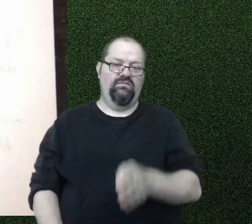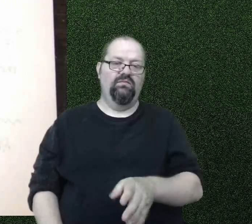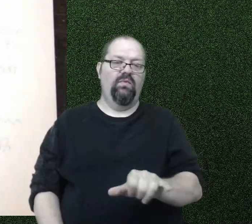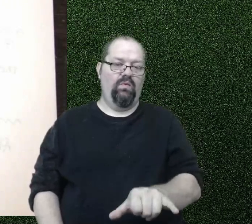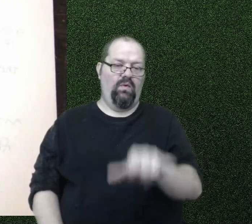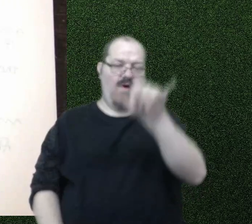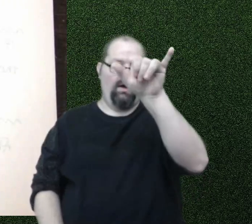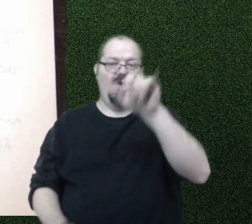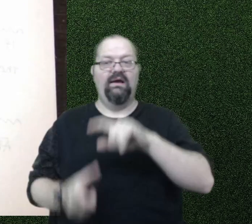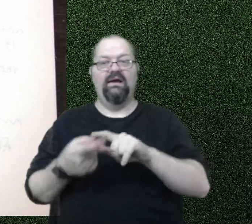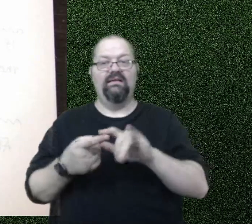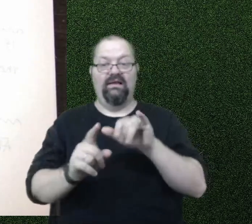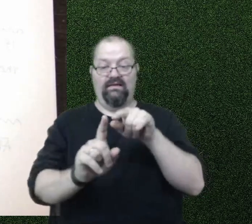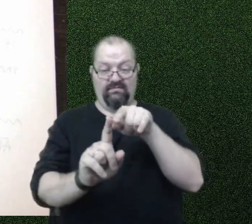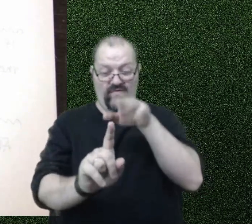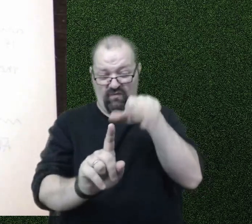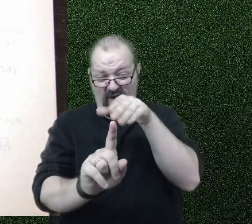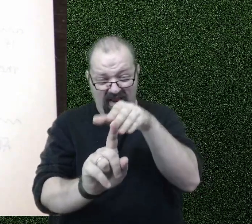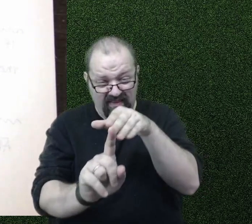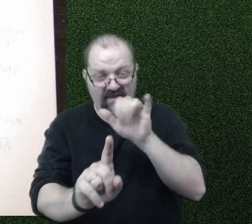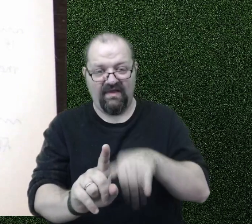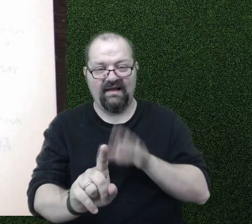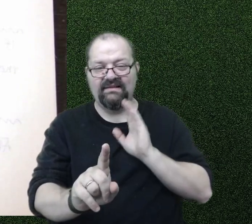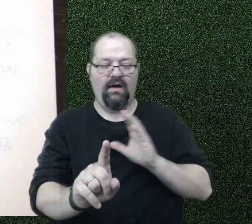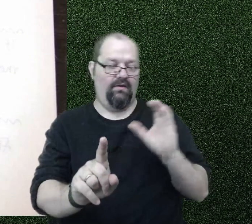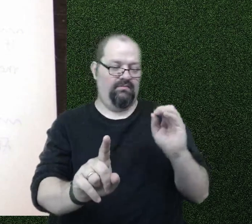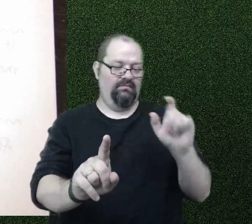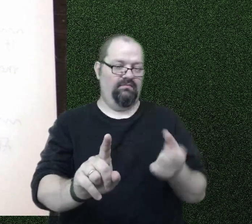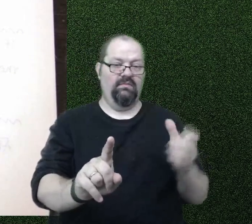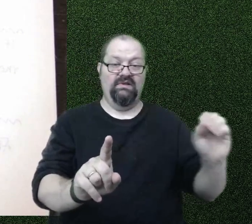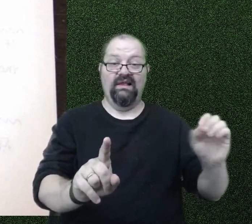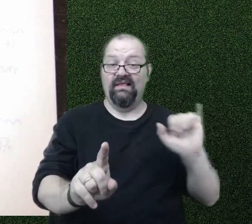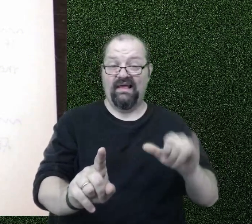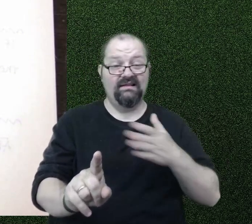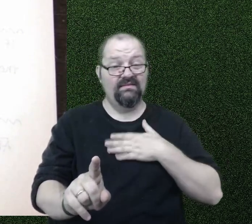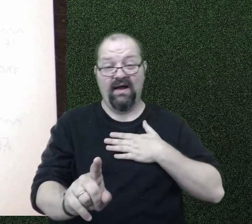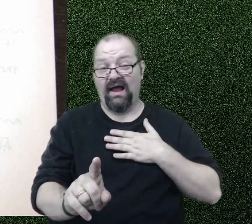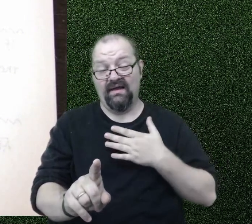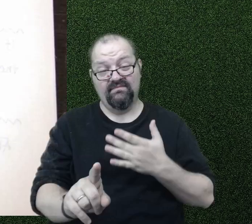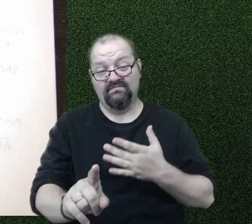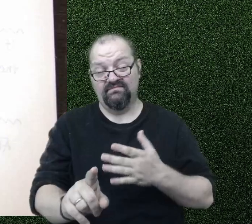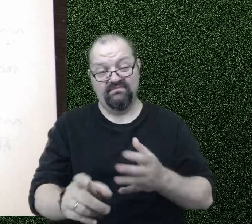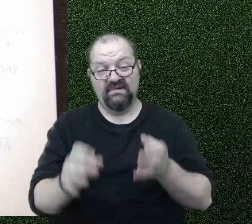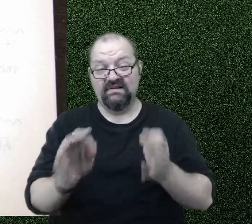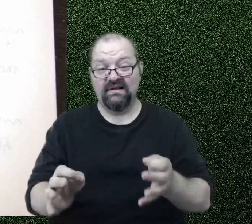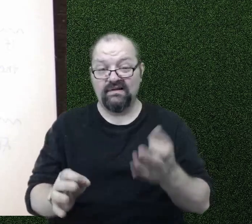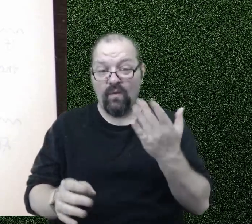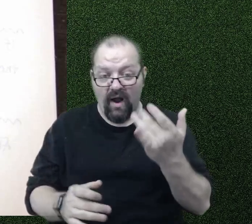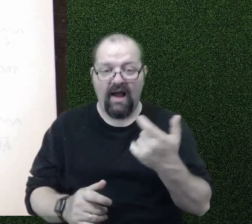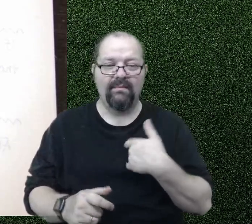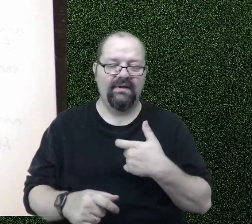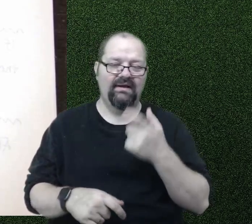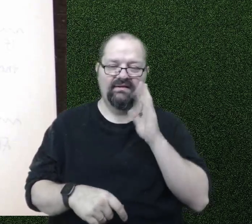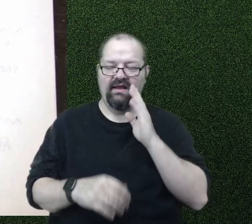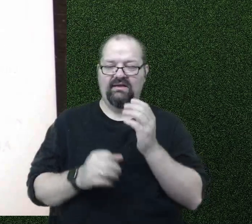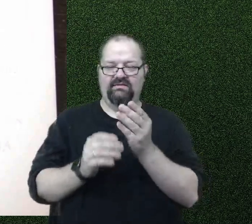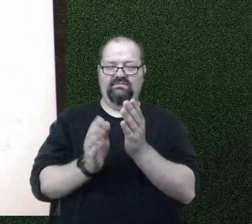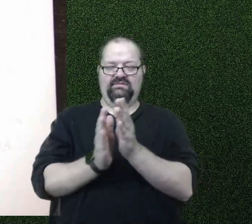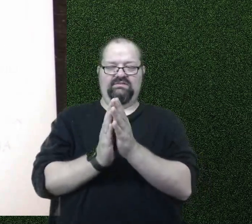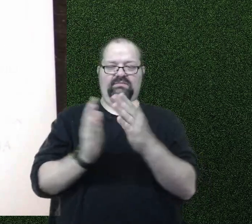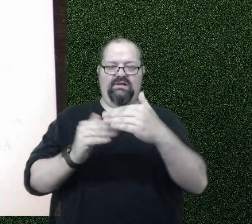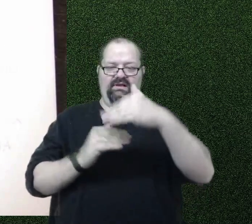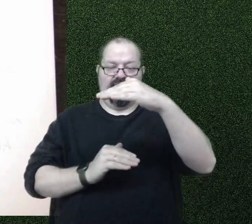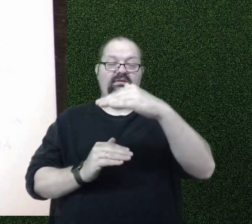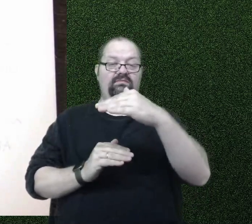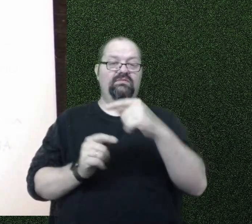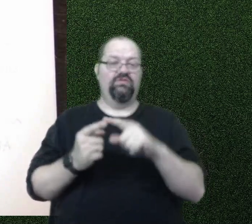this to be my origin point. And that is a matter of choice, but it's a convenient choice, because with that choice, I can split this tension T1 into